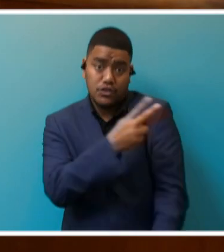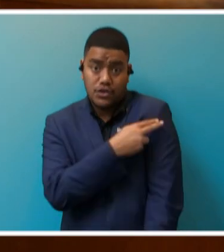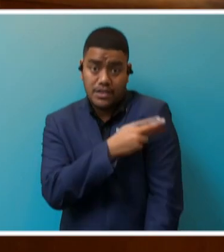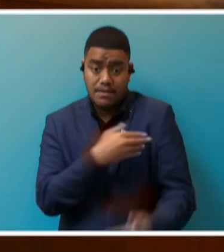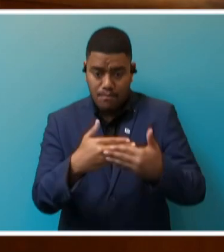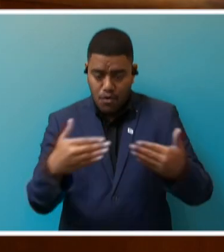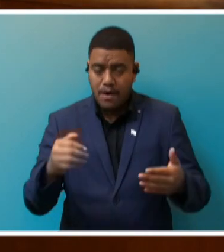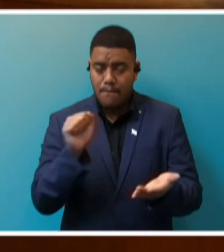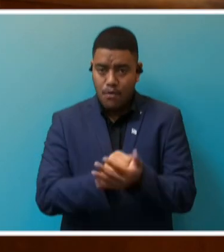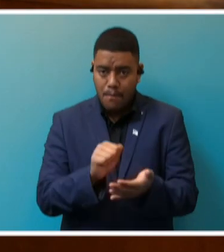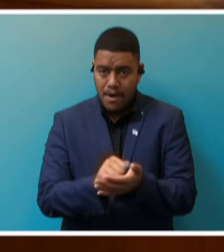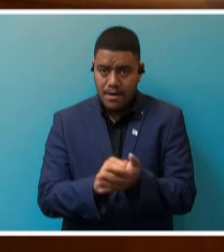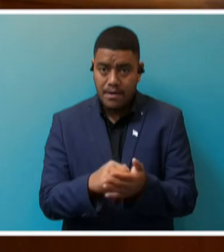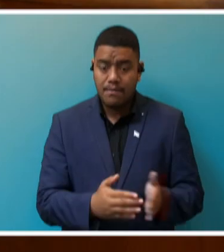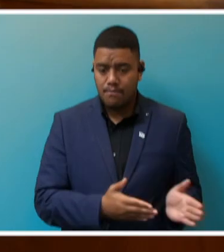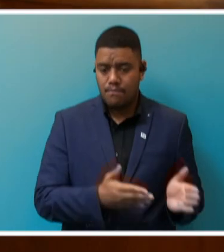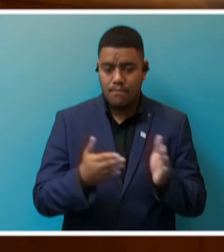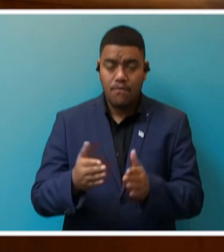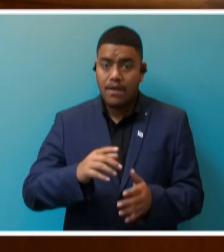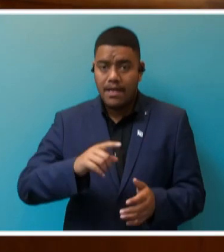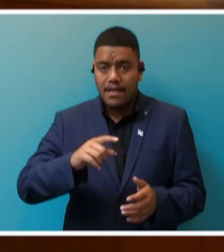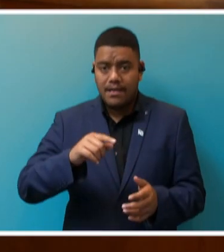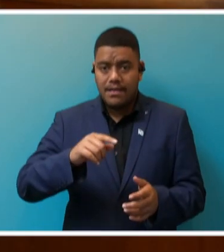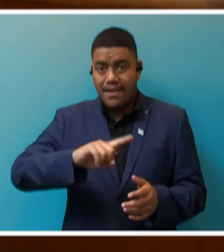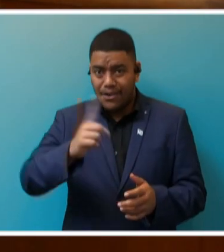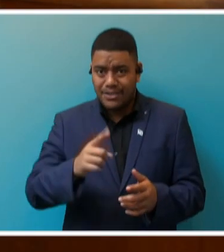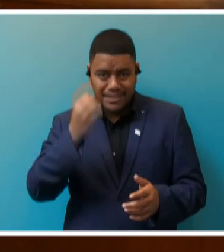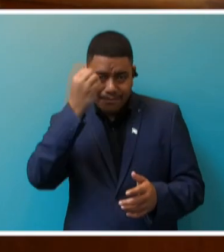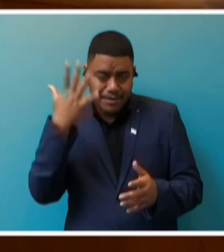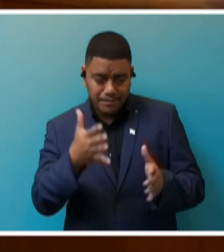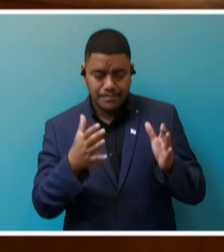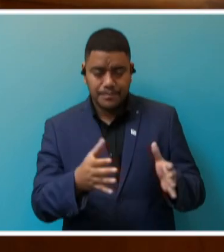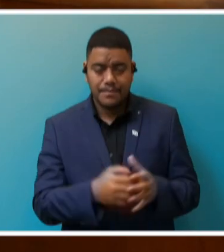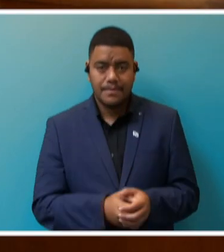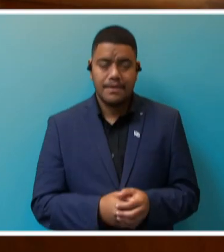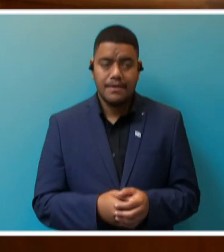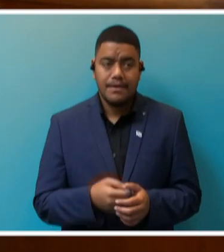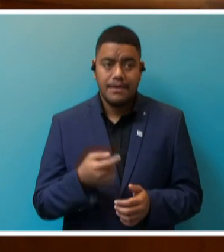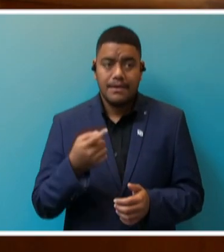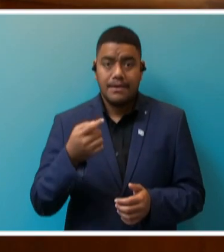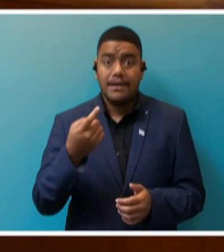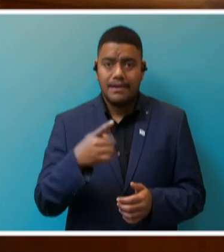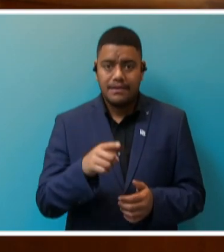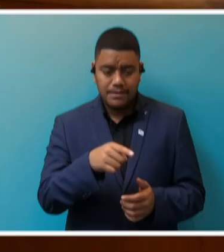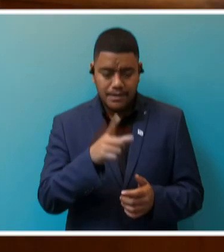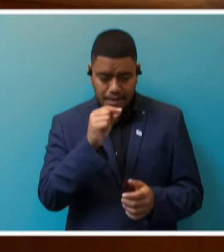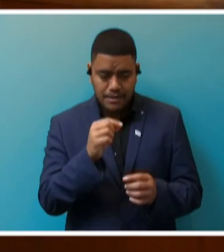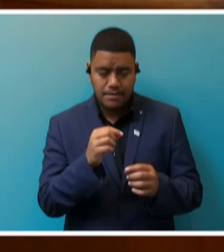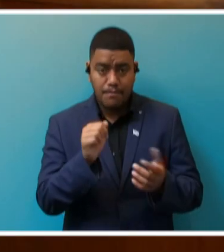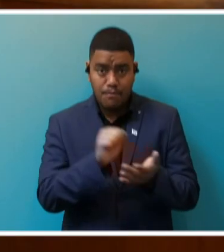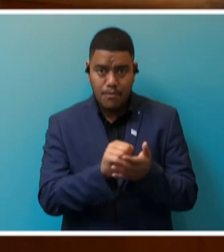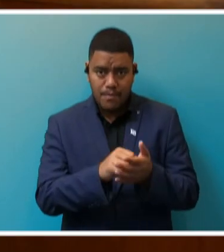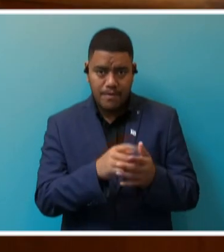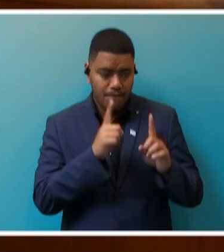by moving towards electronic processing, risk-based systems, and coordinated